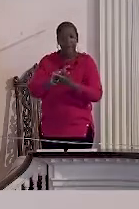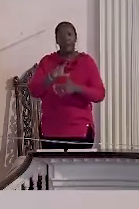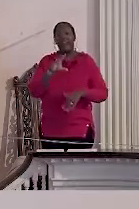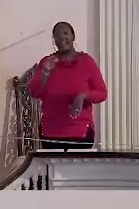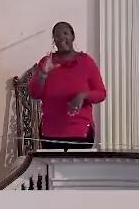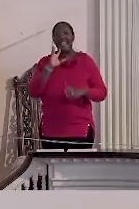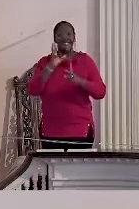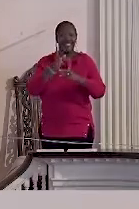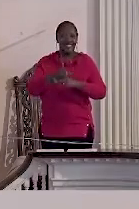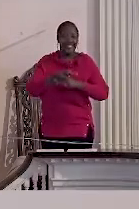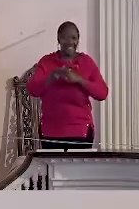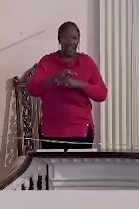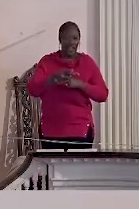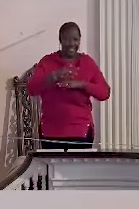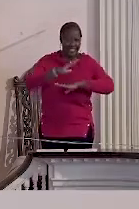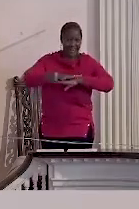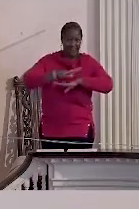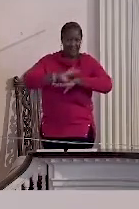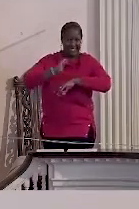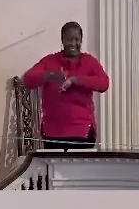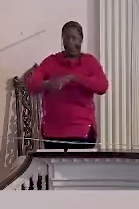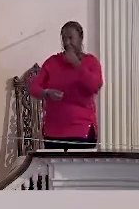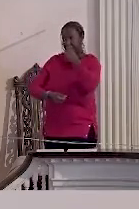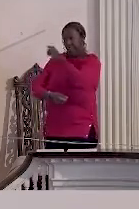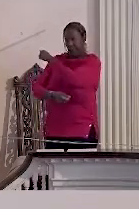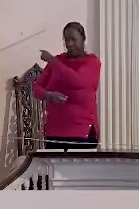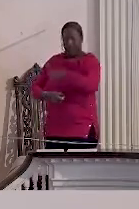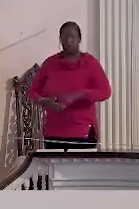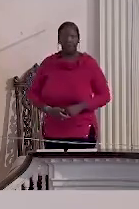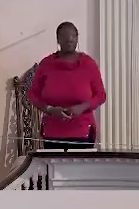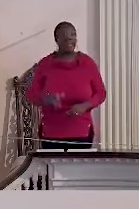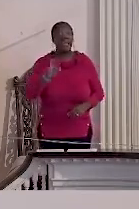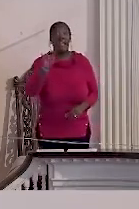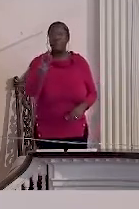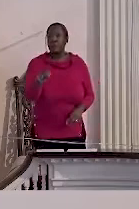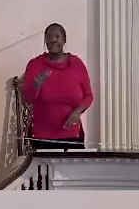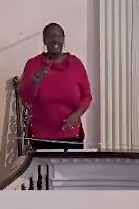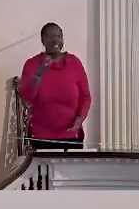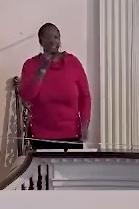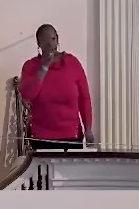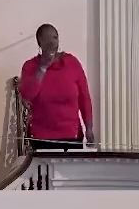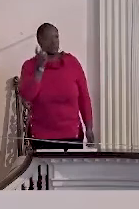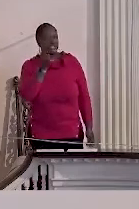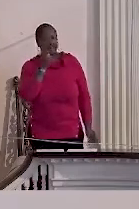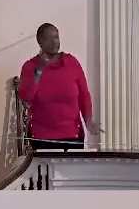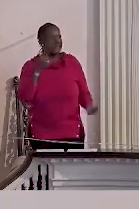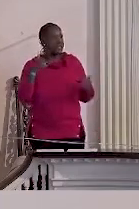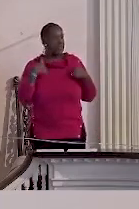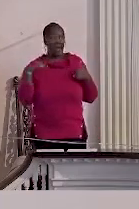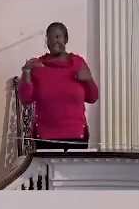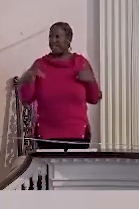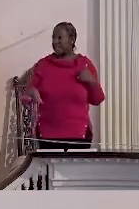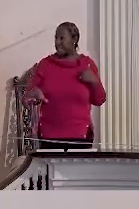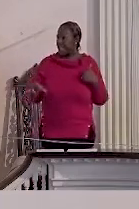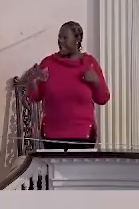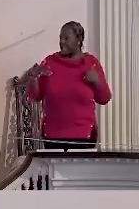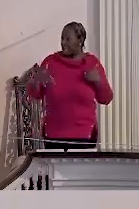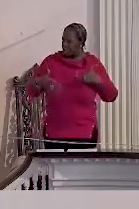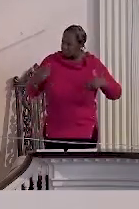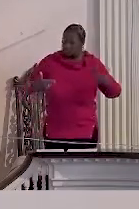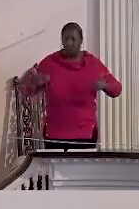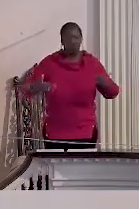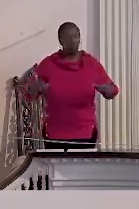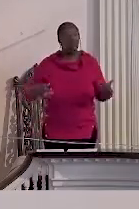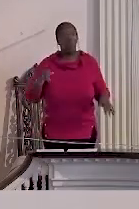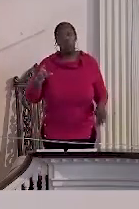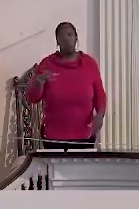up. And if you need some sustenance so that you can take part in the after-service activities,